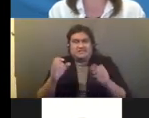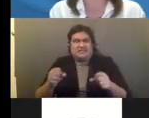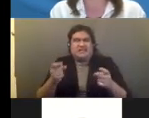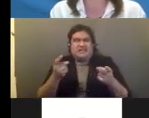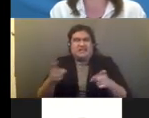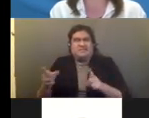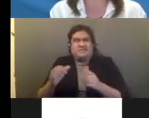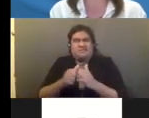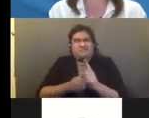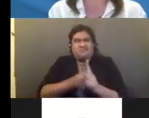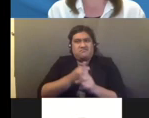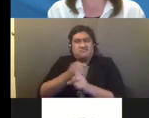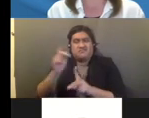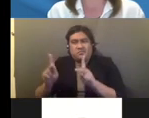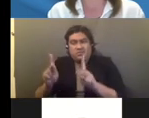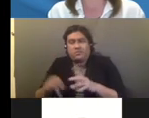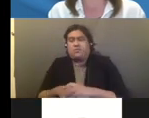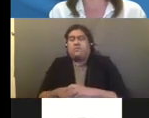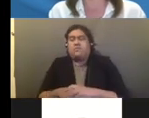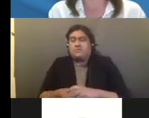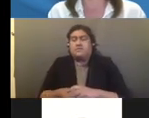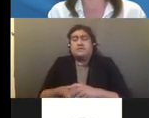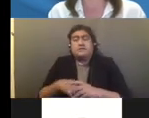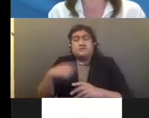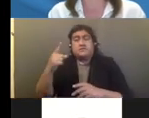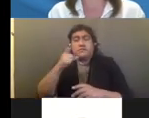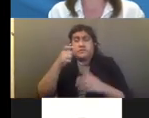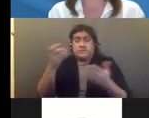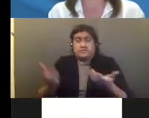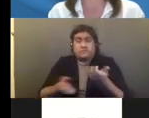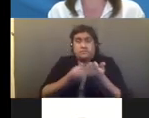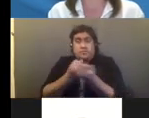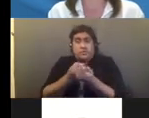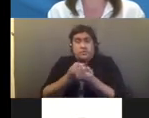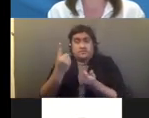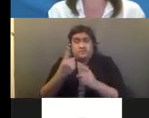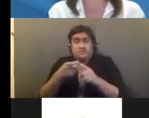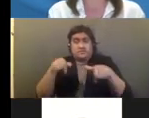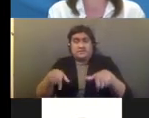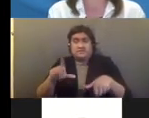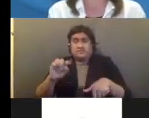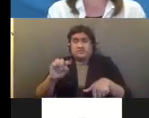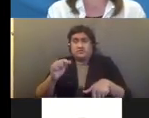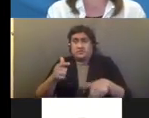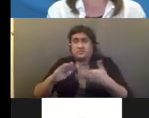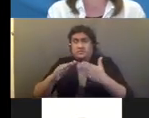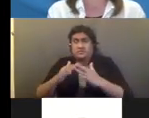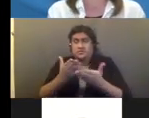who is supporting someone from this community, because you are making the difference.